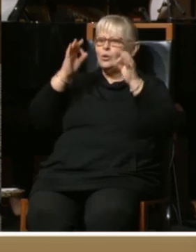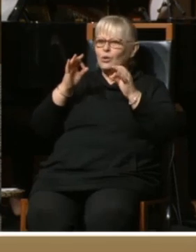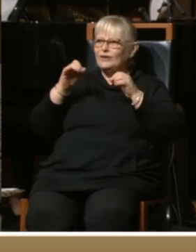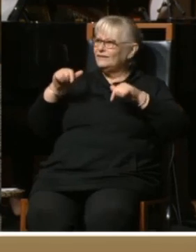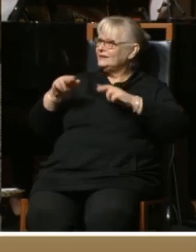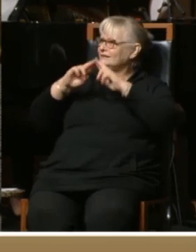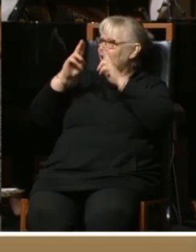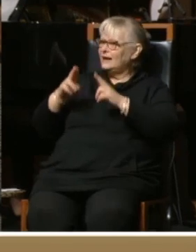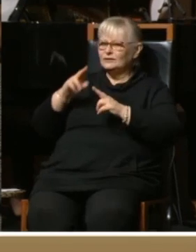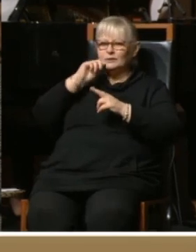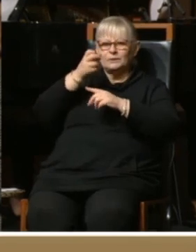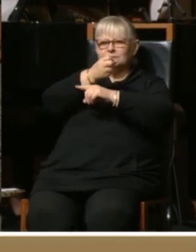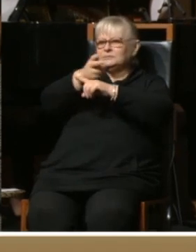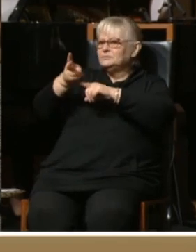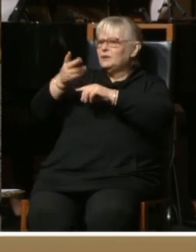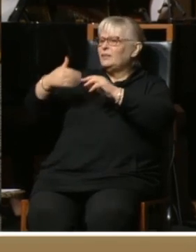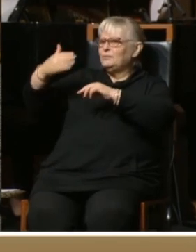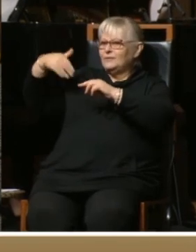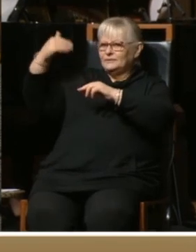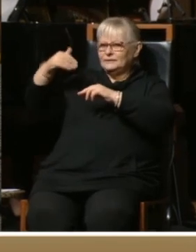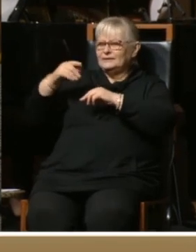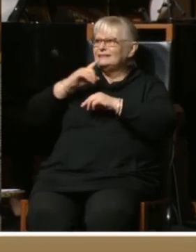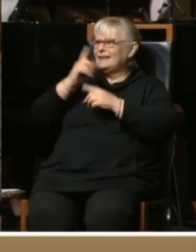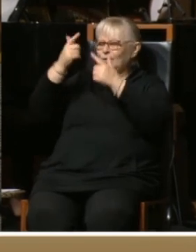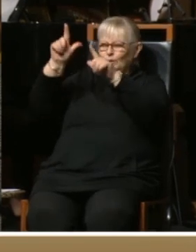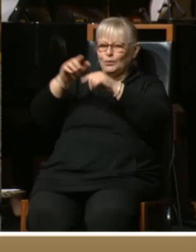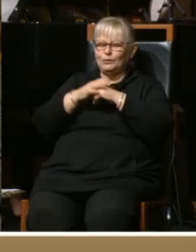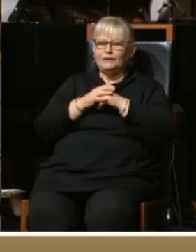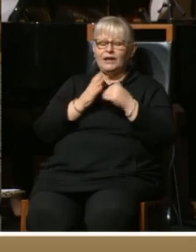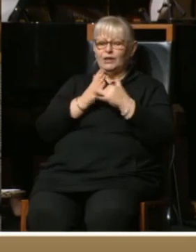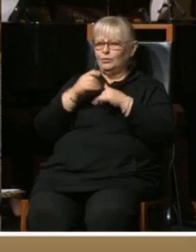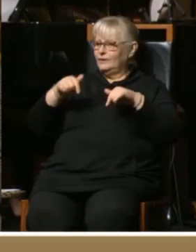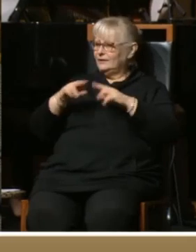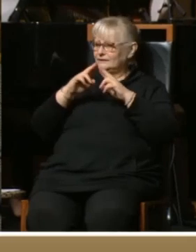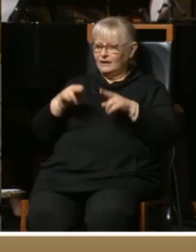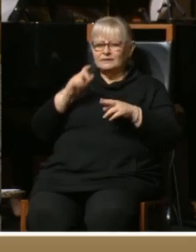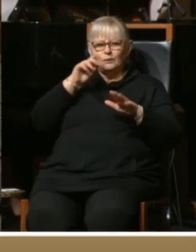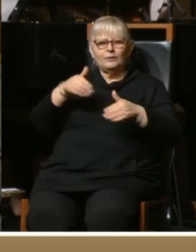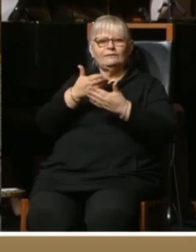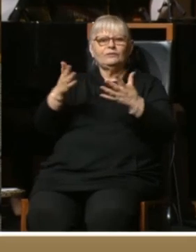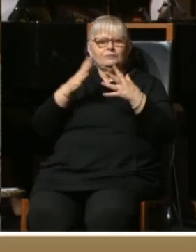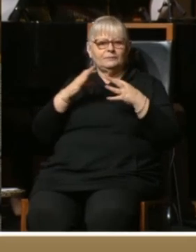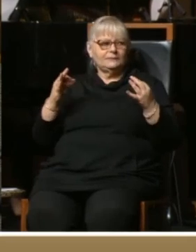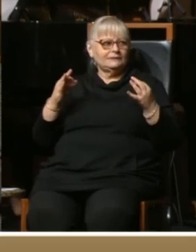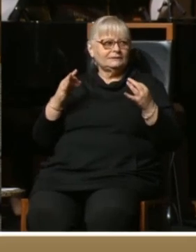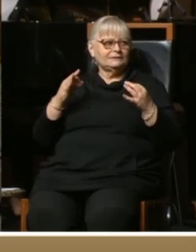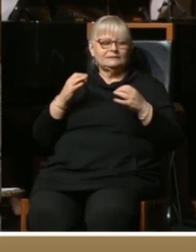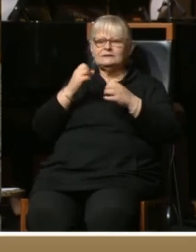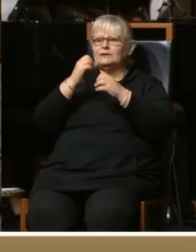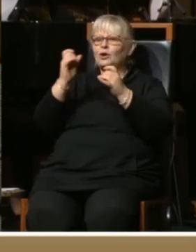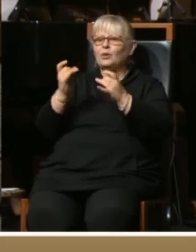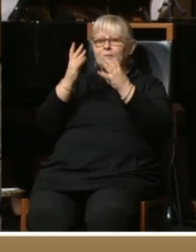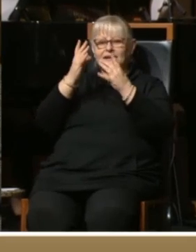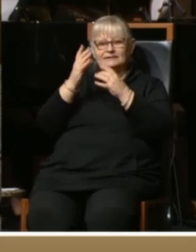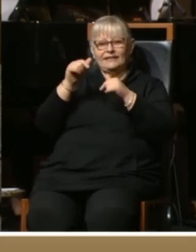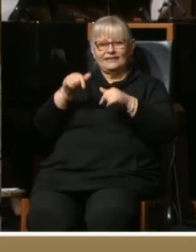shall be greater than that of the former one, said the Lord of hosts, and in this place I shall give peace. God bless this house, that